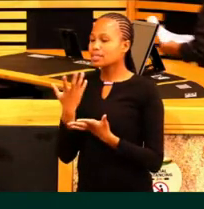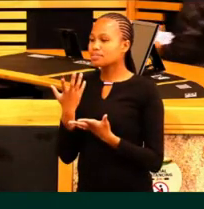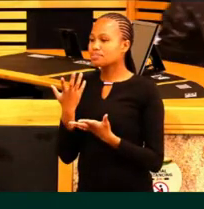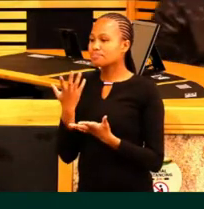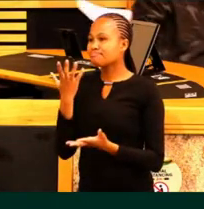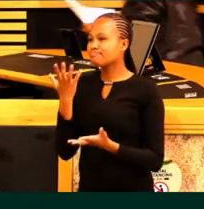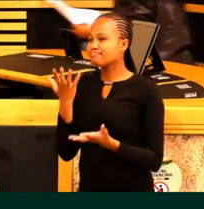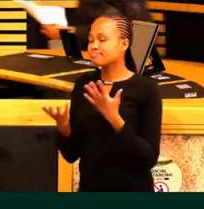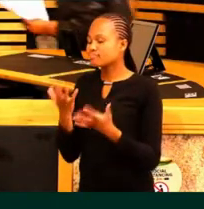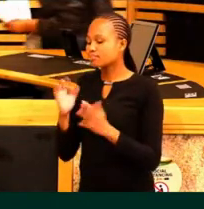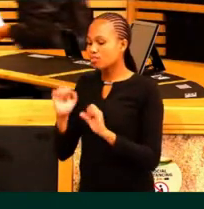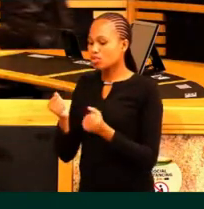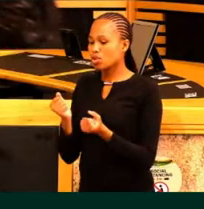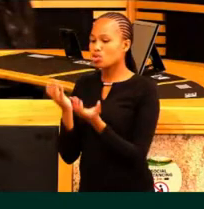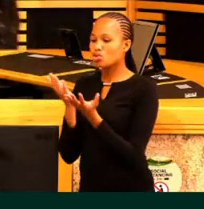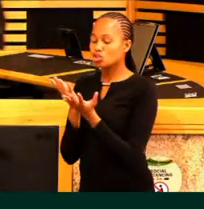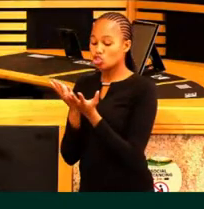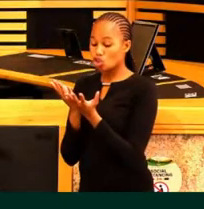agriculture